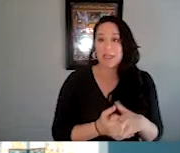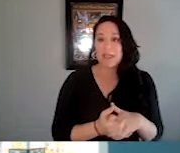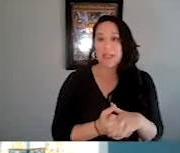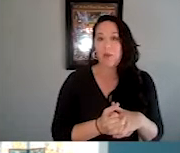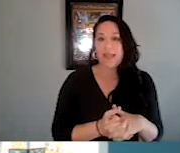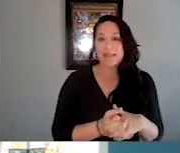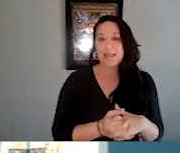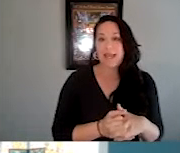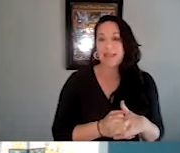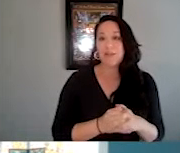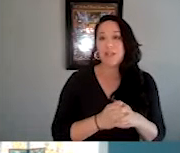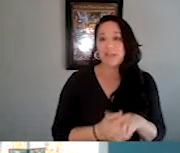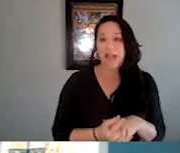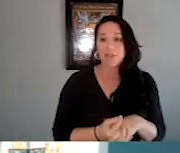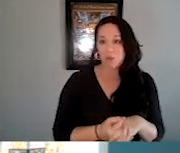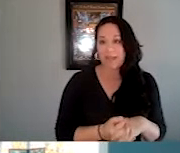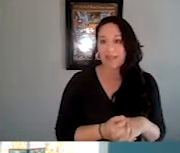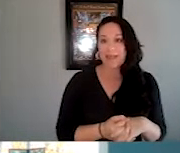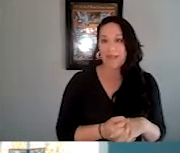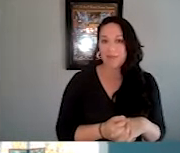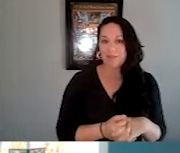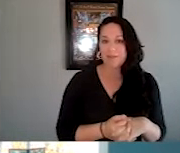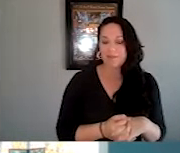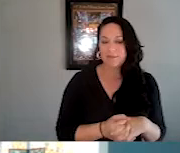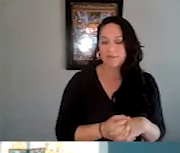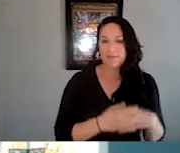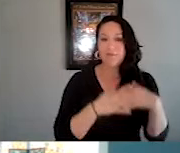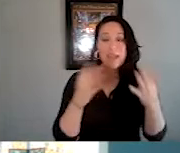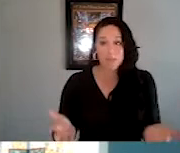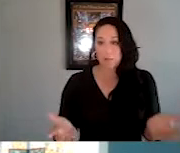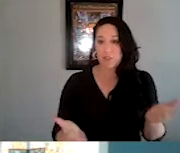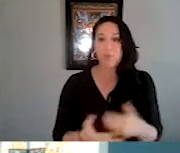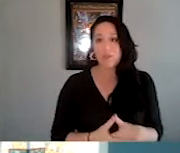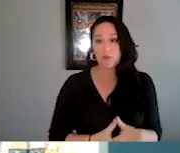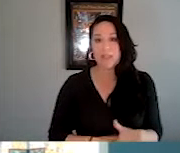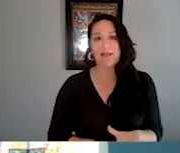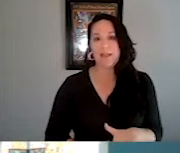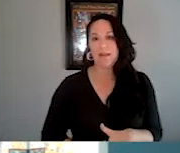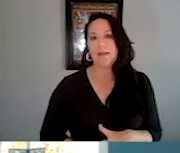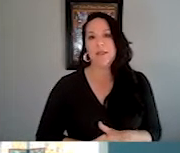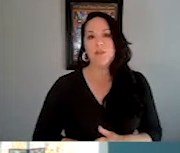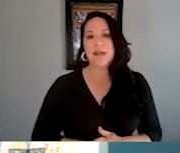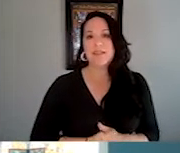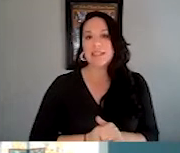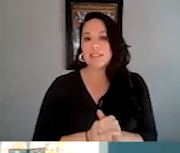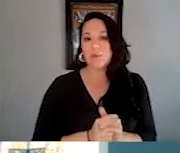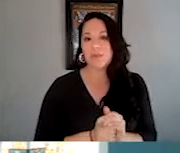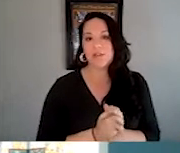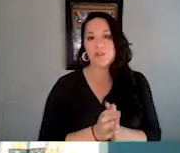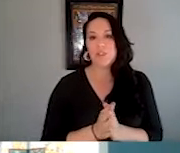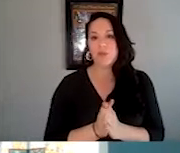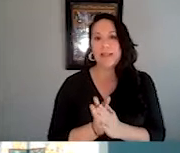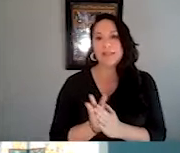was marketed in 2008, and then there's a national ban in 2011. Vaping, which so many of you are tackling. 2006